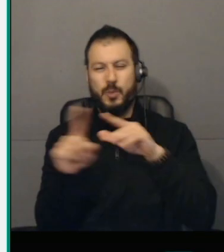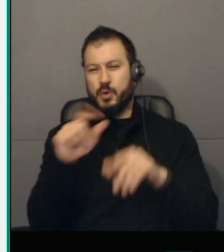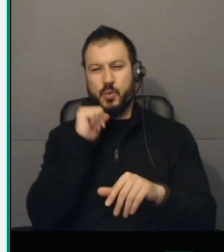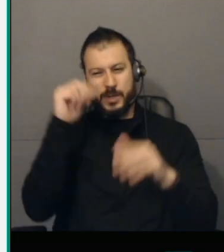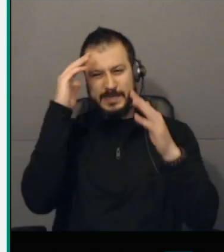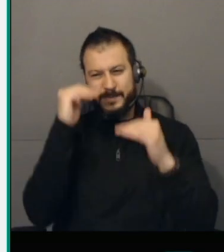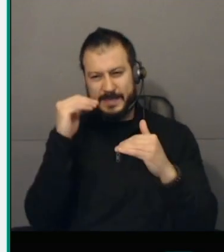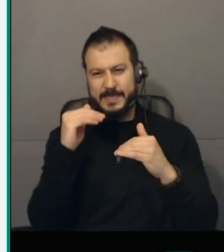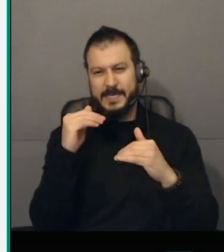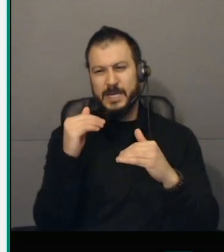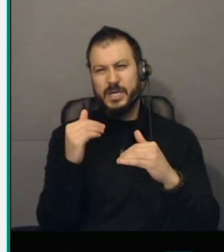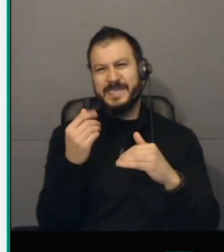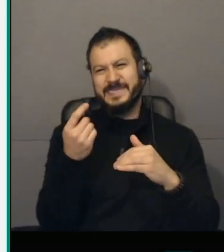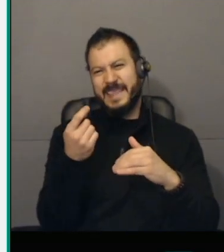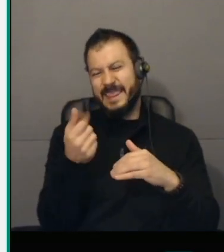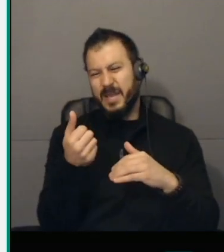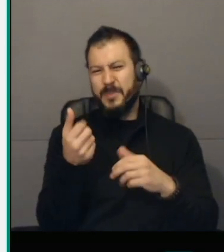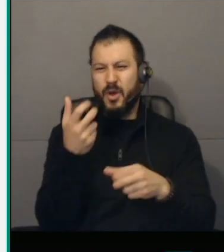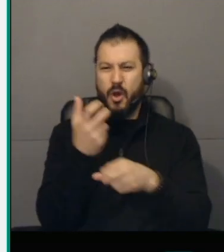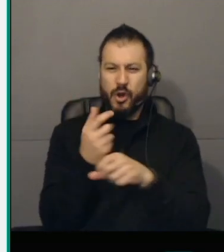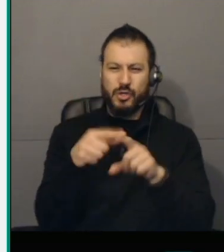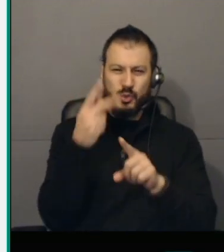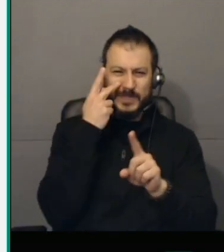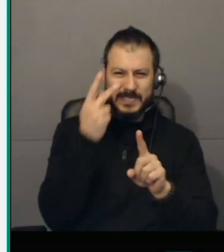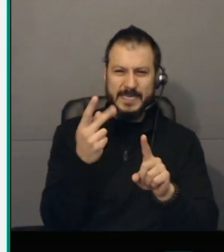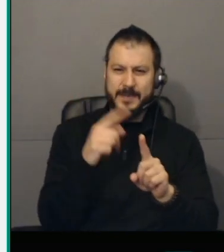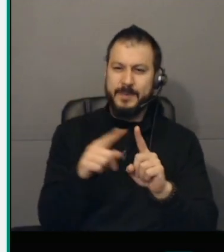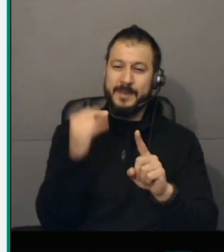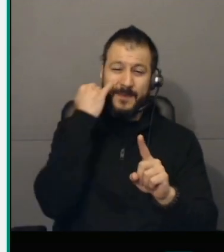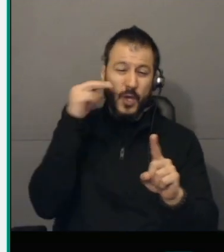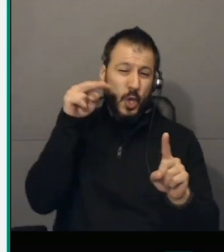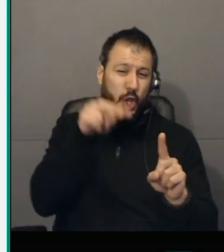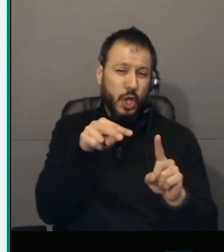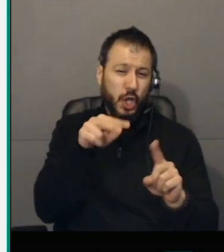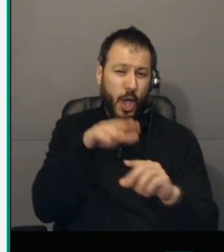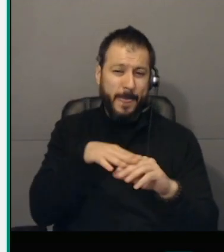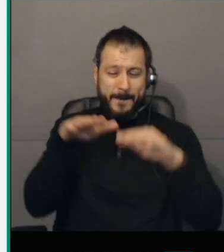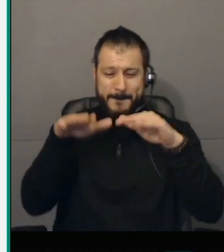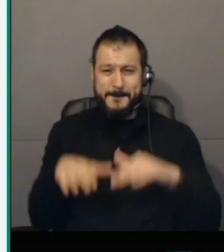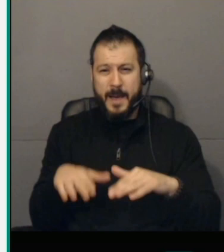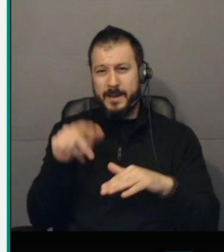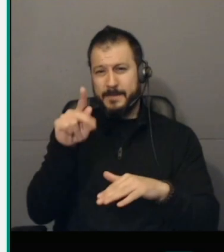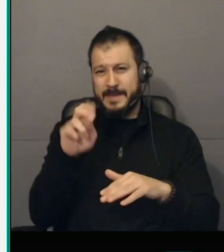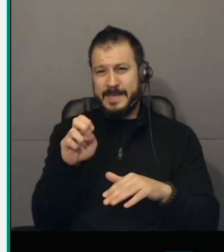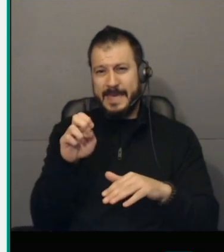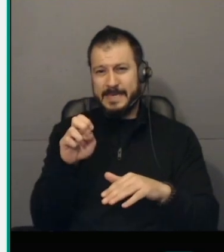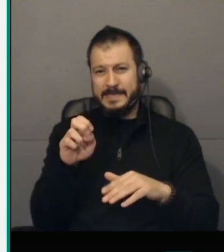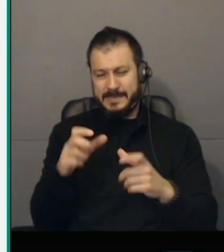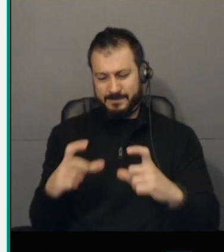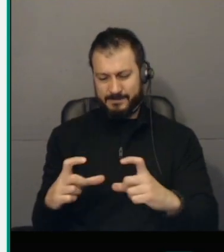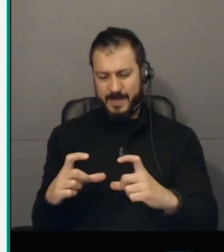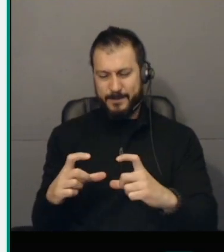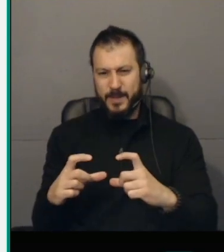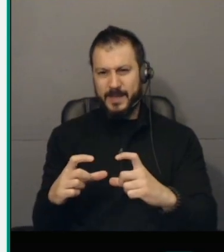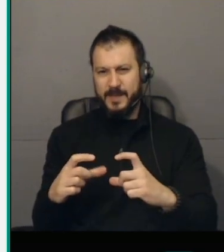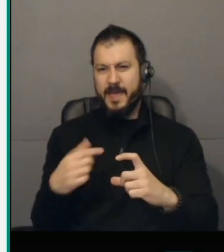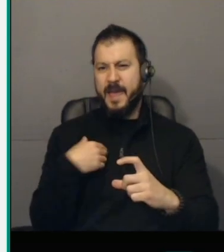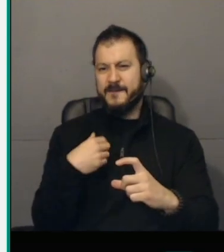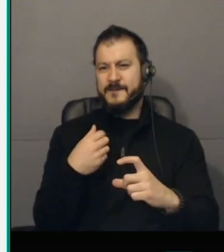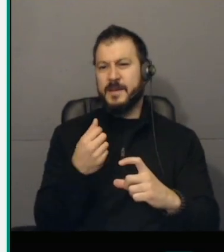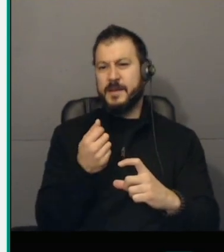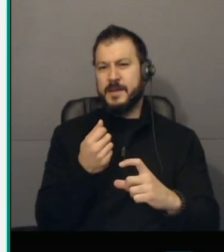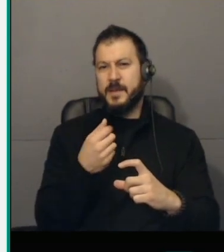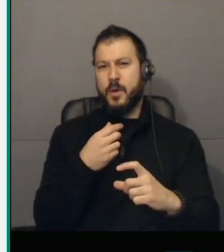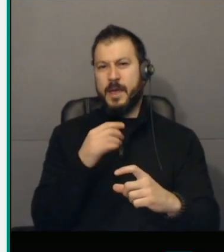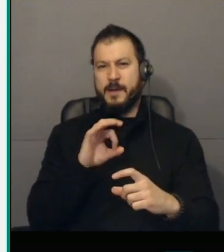expect it. So it's a little hard to see here, but essentially if you look on the bottom of Kate's amulet, there was a couple